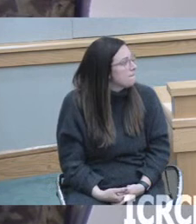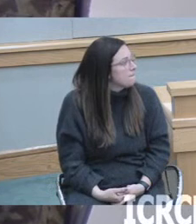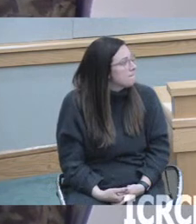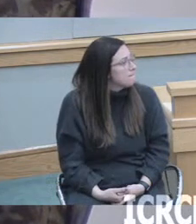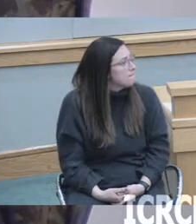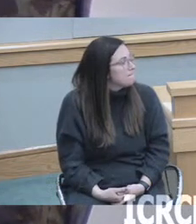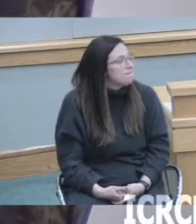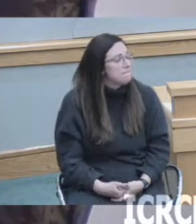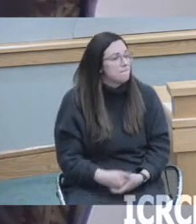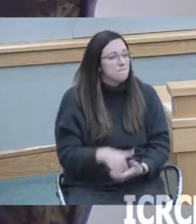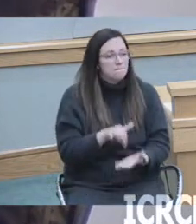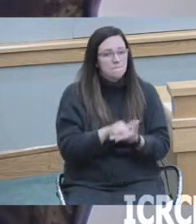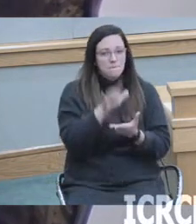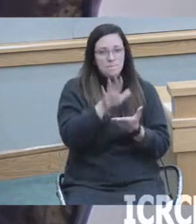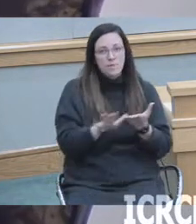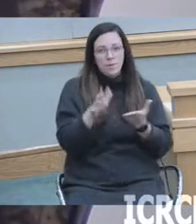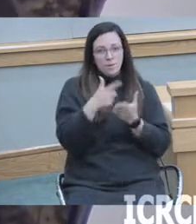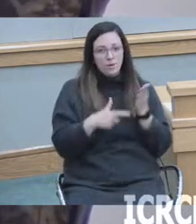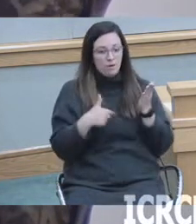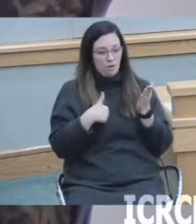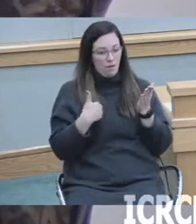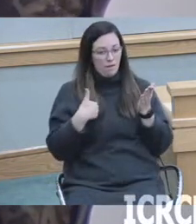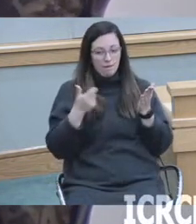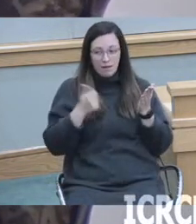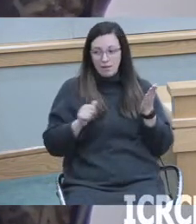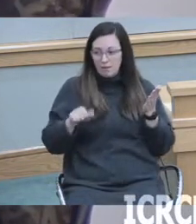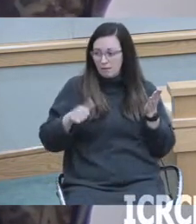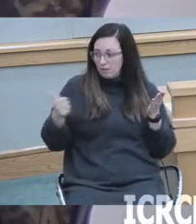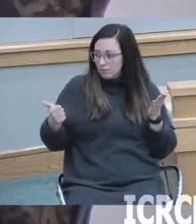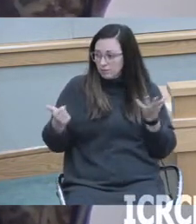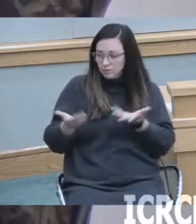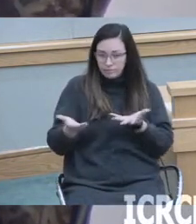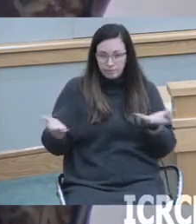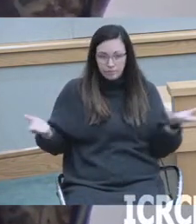That's about what I have. Anybody else have anything?